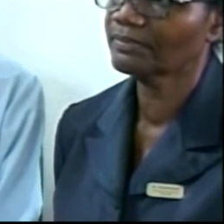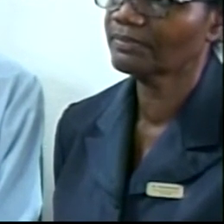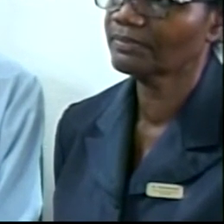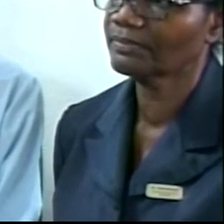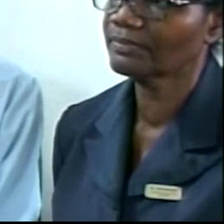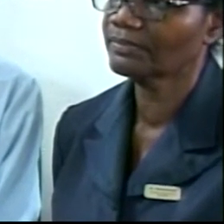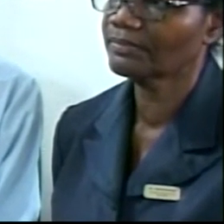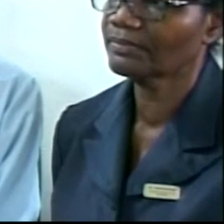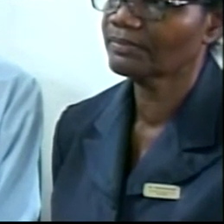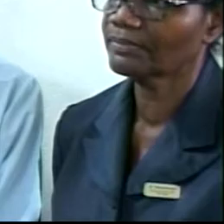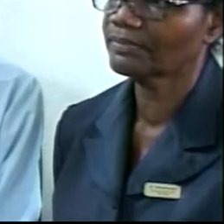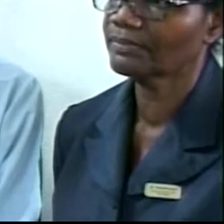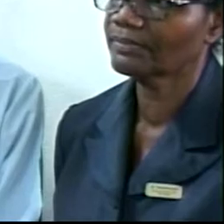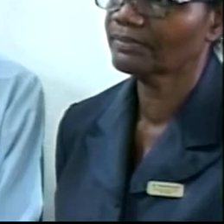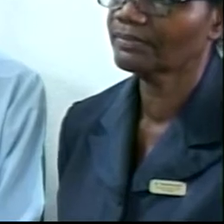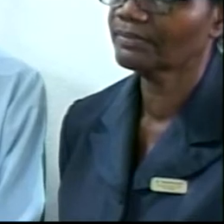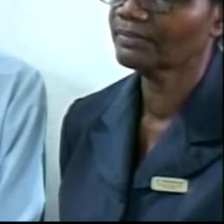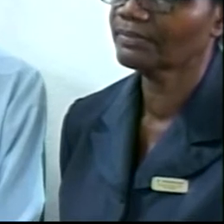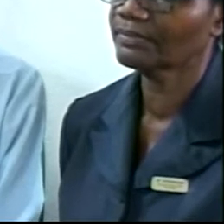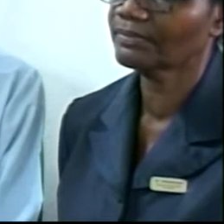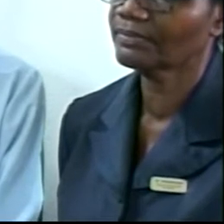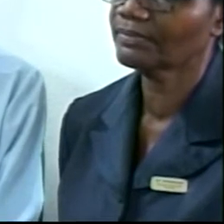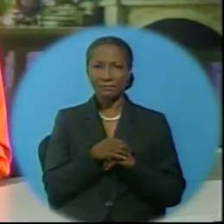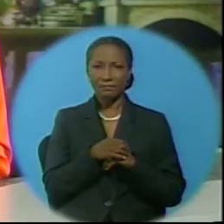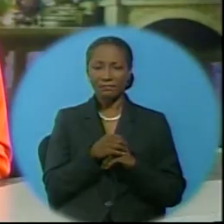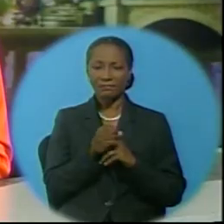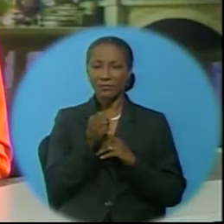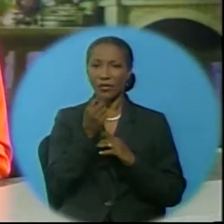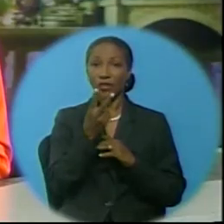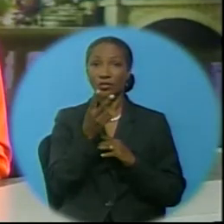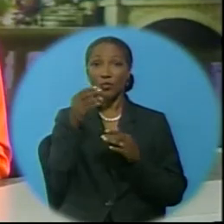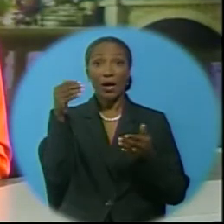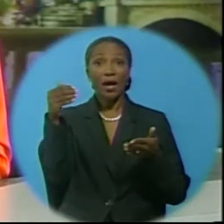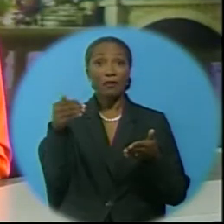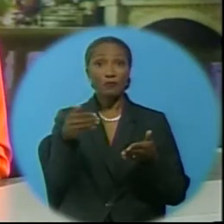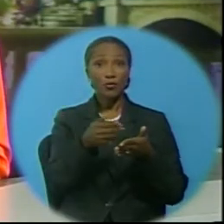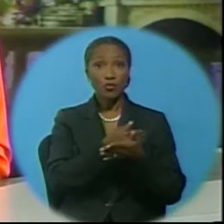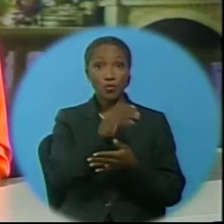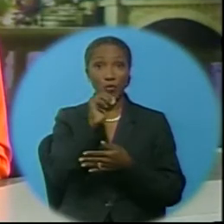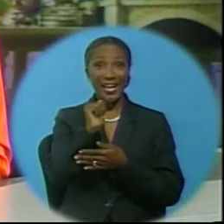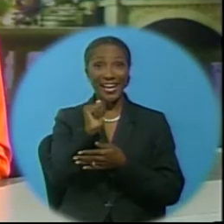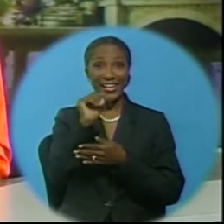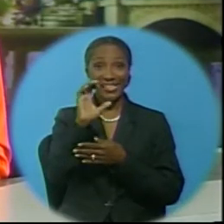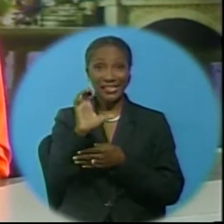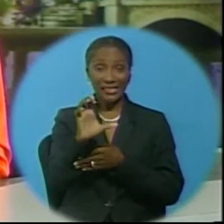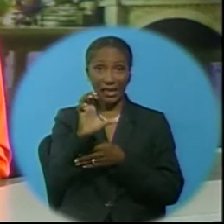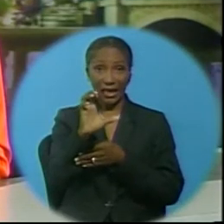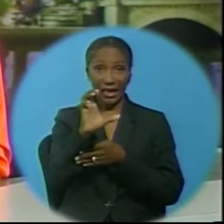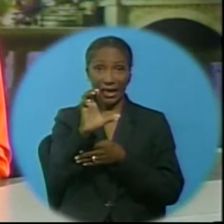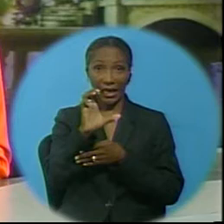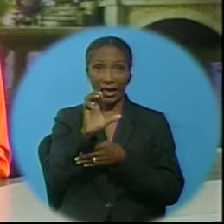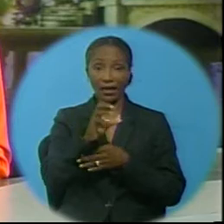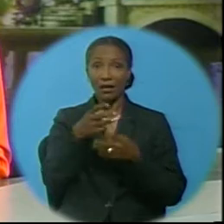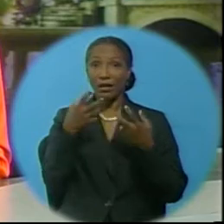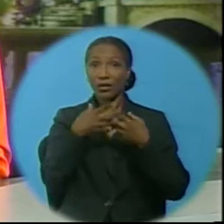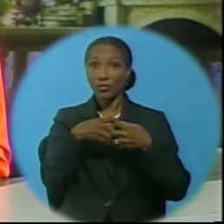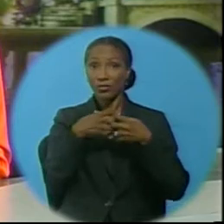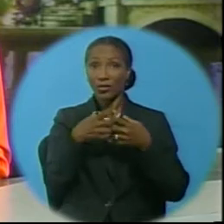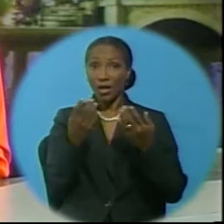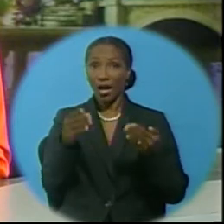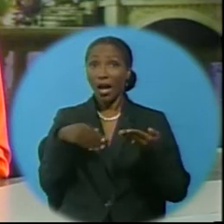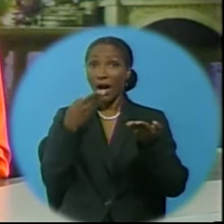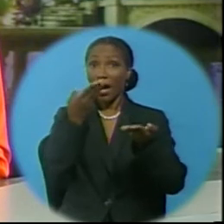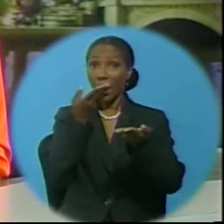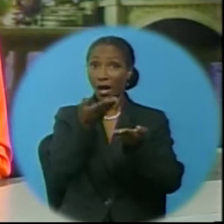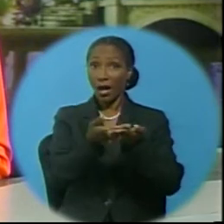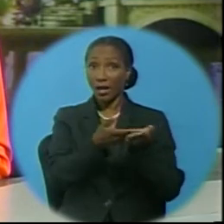until such time as we can get all the units in place. It's understood that 12 new AC units arrived at the polyclinic after the